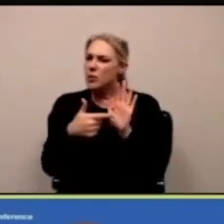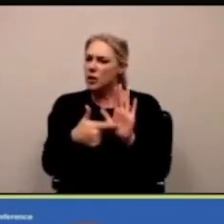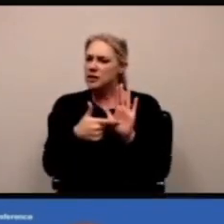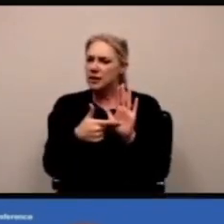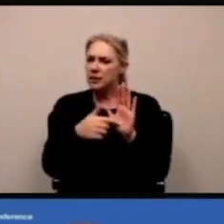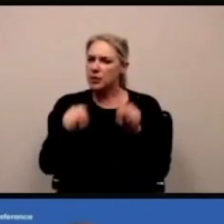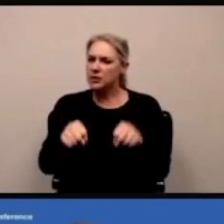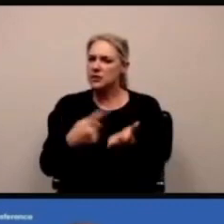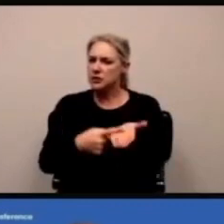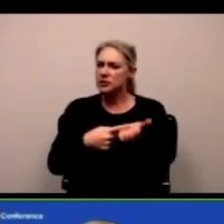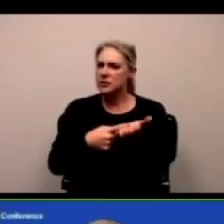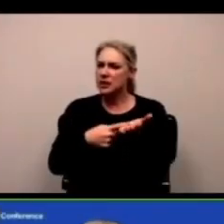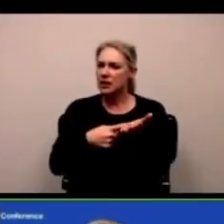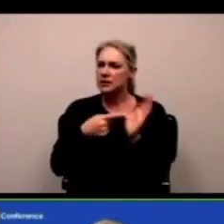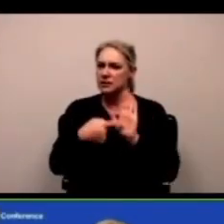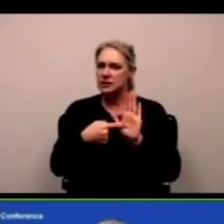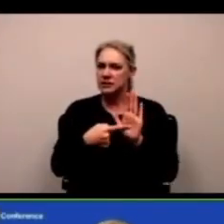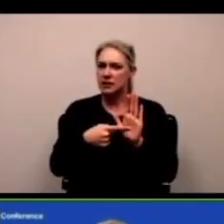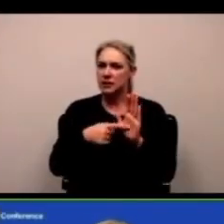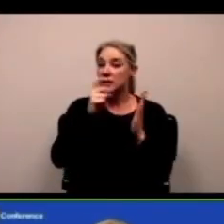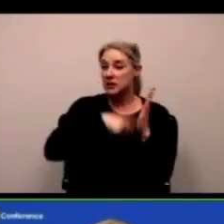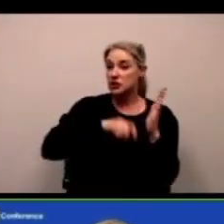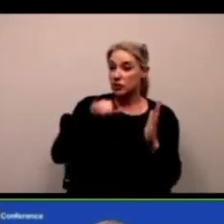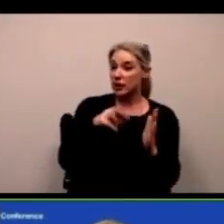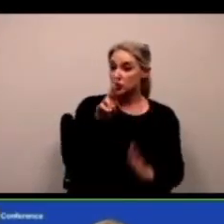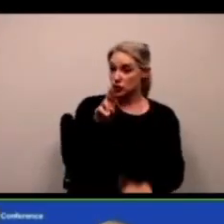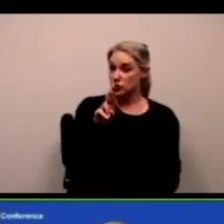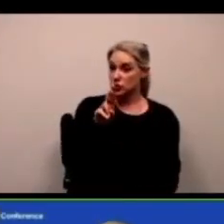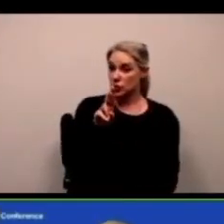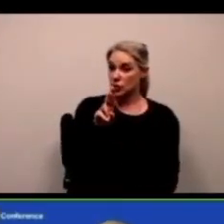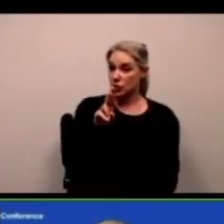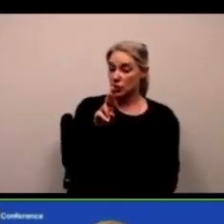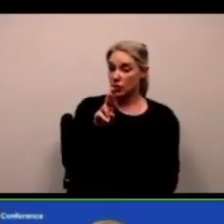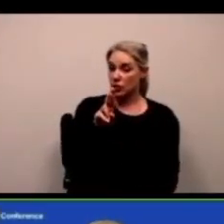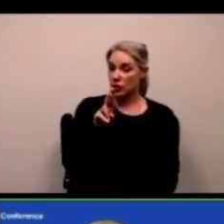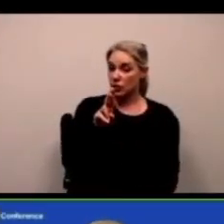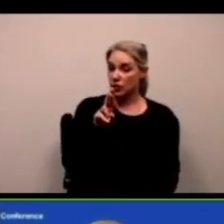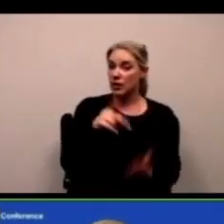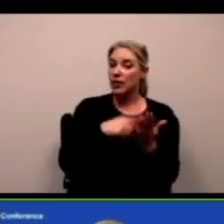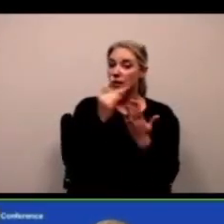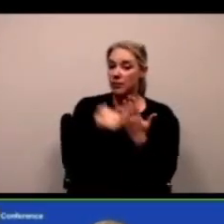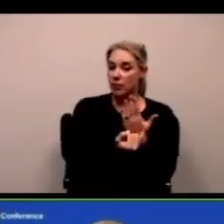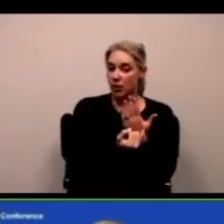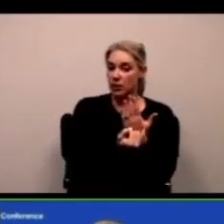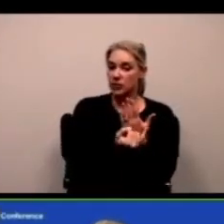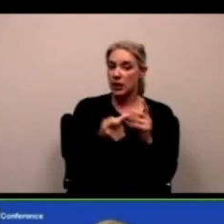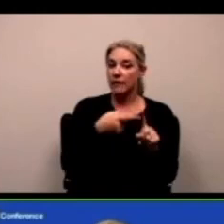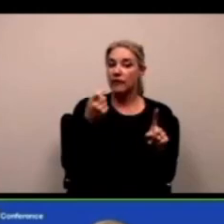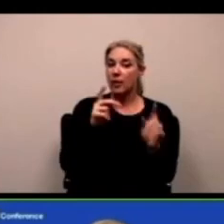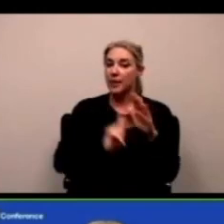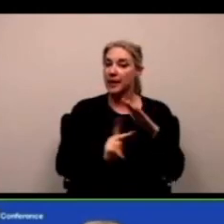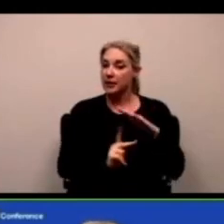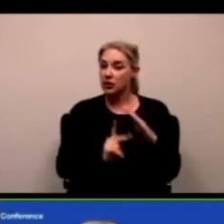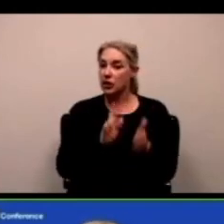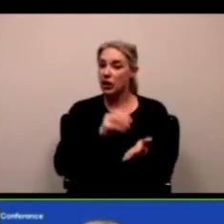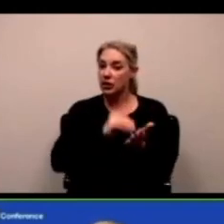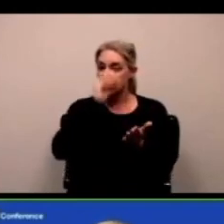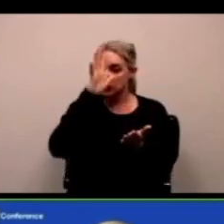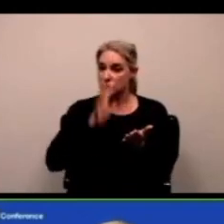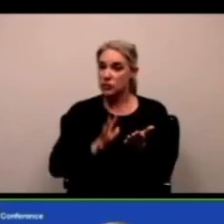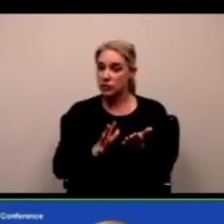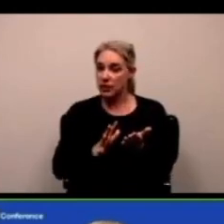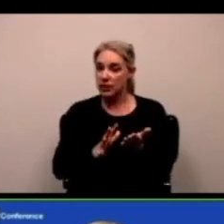this? Yeah, this is also Scratch Junior, where they took a project from a kindergarten student. Some of the kindergarten